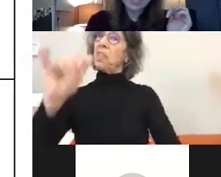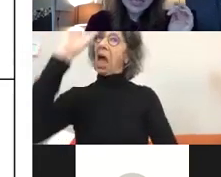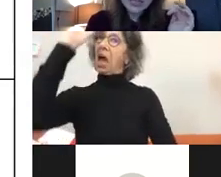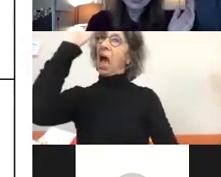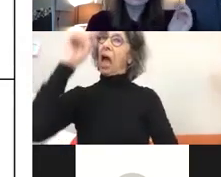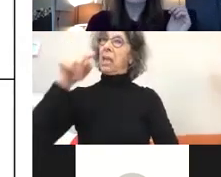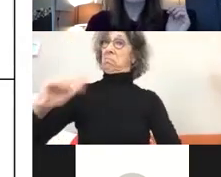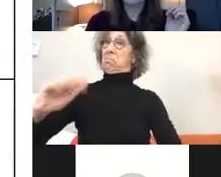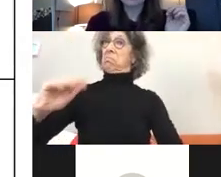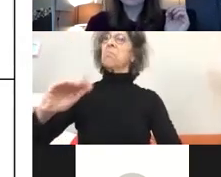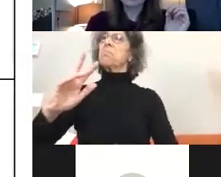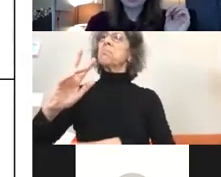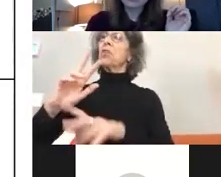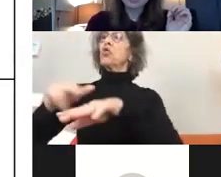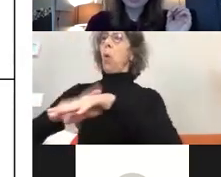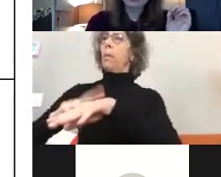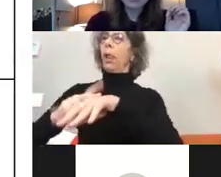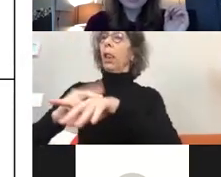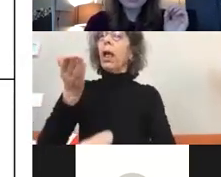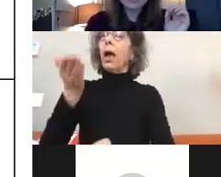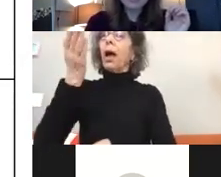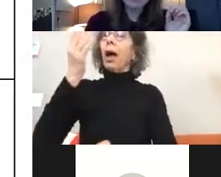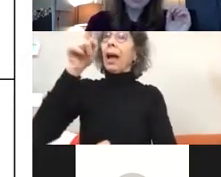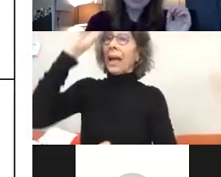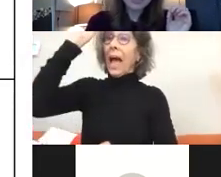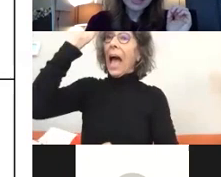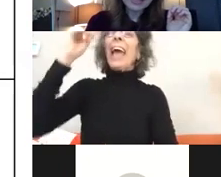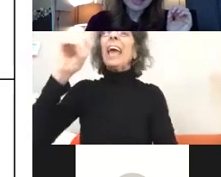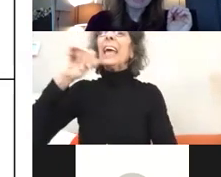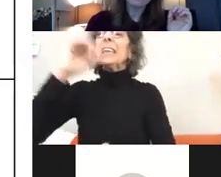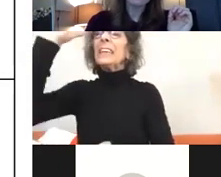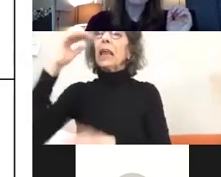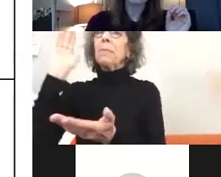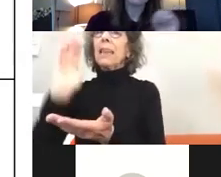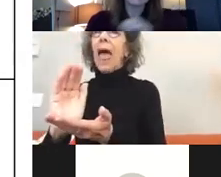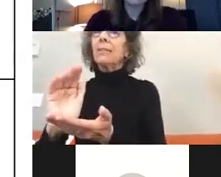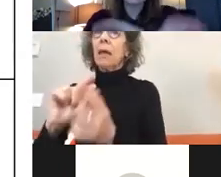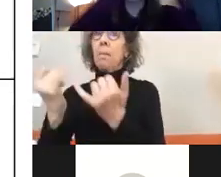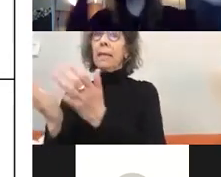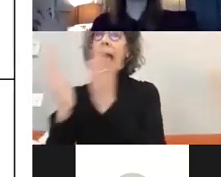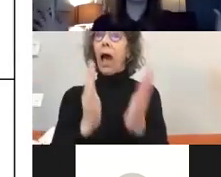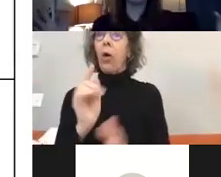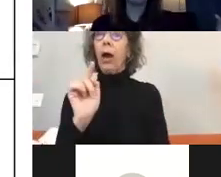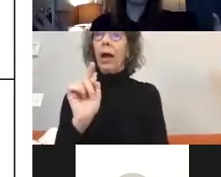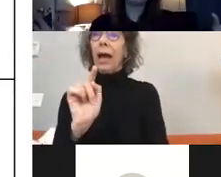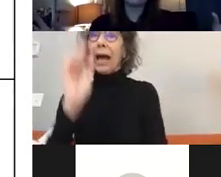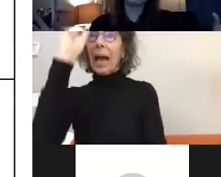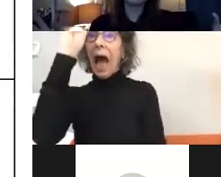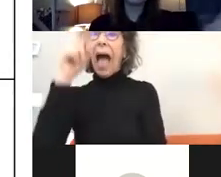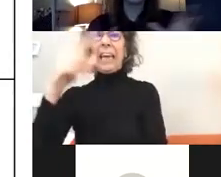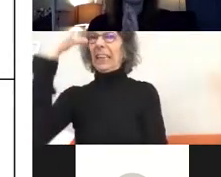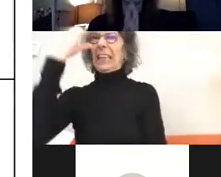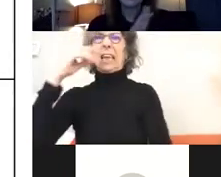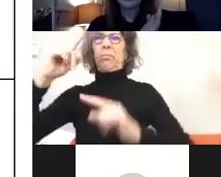guy is reasonable, not sleeping as much, but still reasonable. But look at this guy, for example. The sleep is all over the